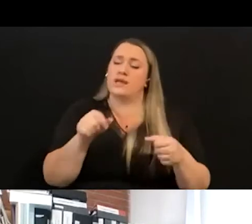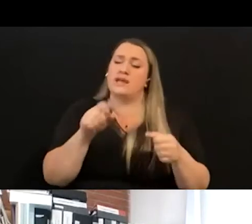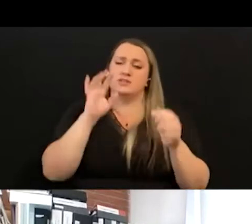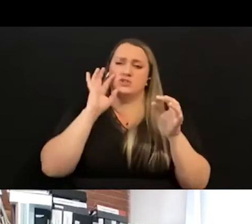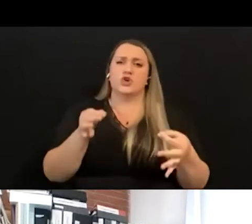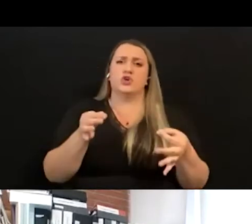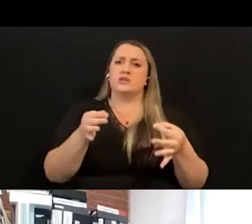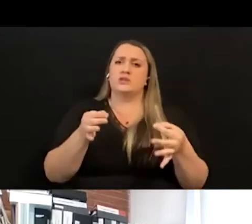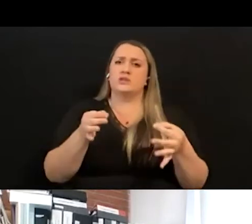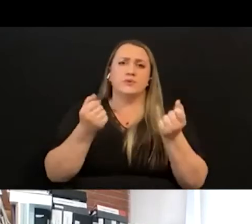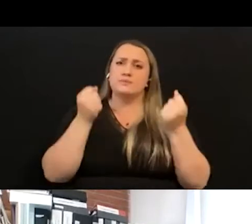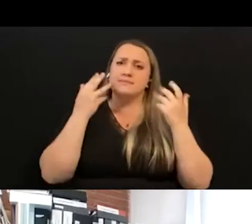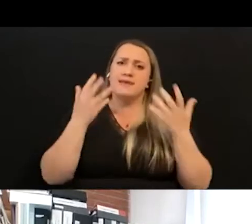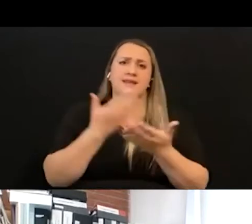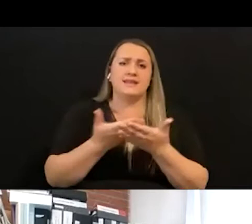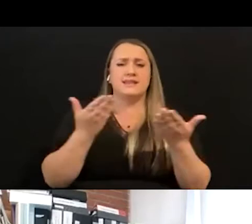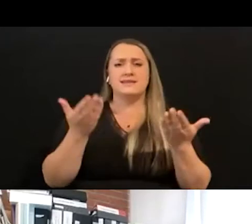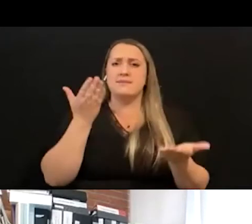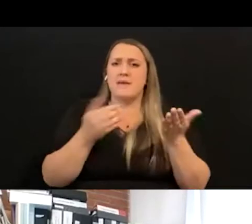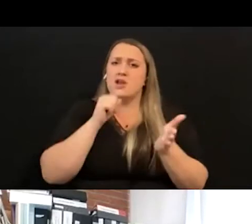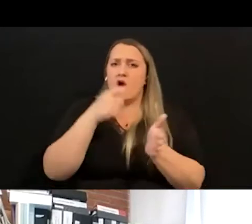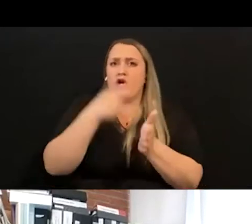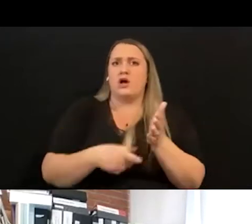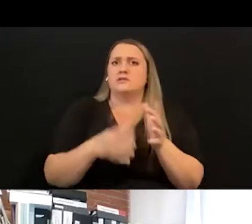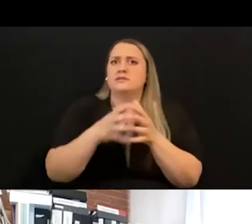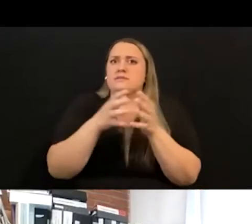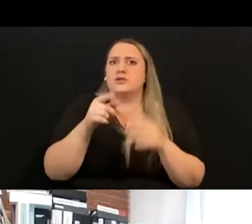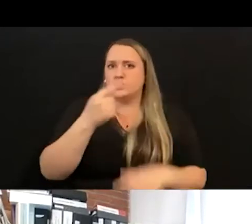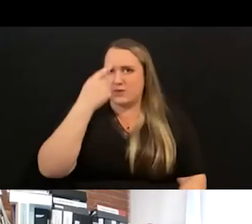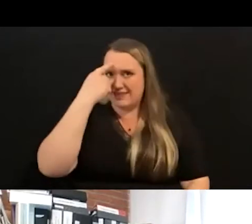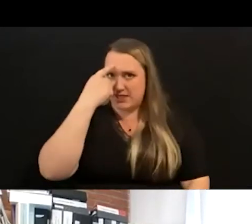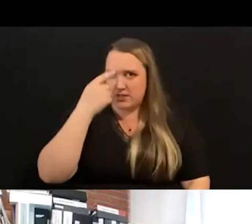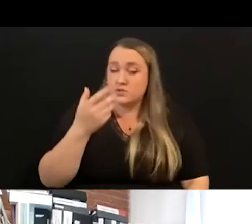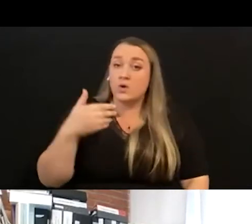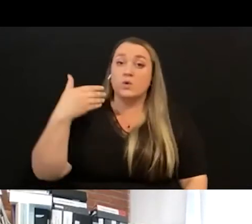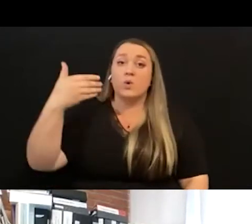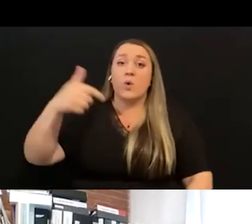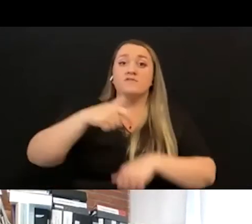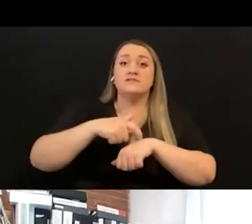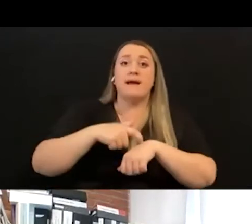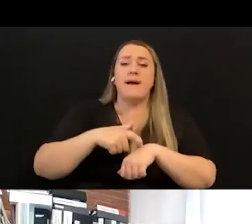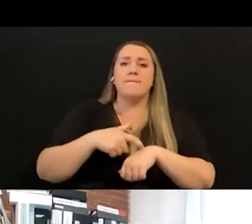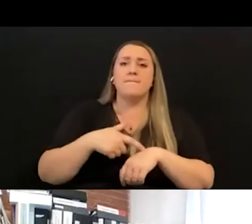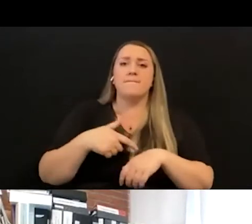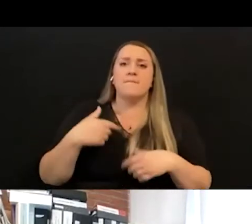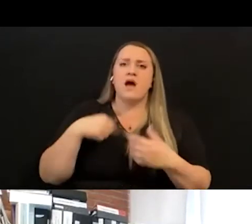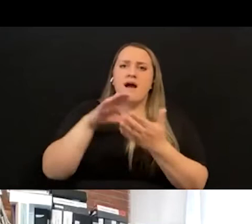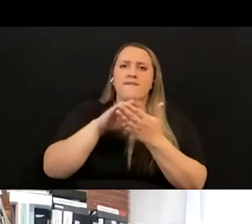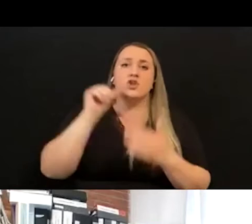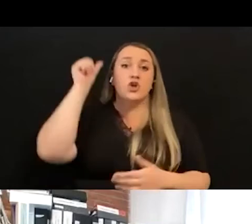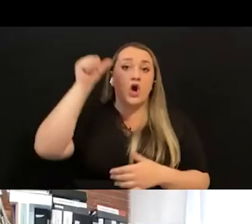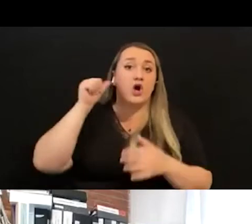do all kinds of things that might not cost as much as you think. So over time, I've learned that things like audio description